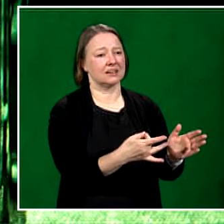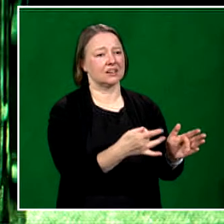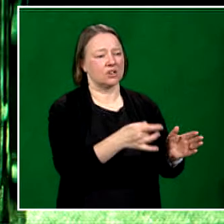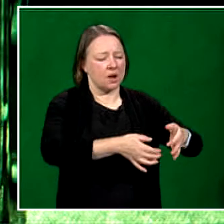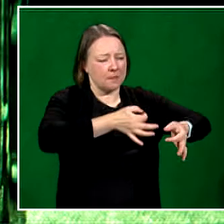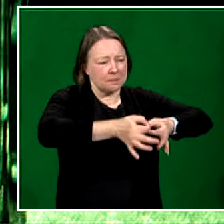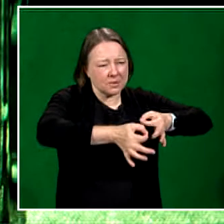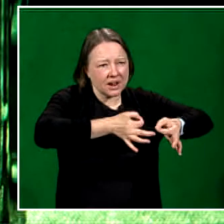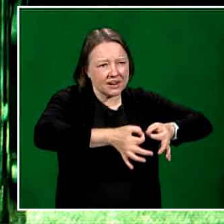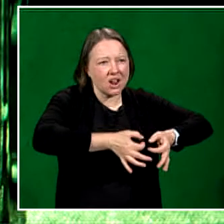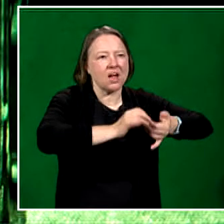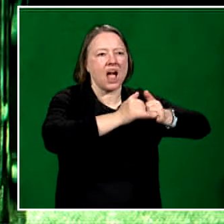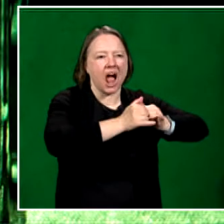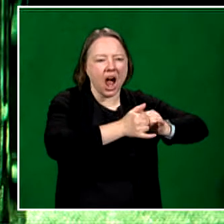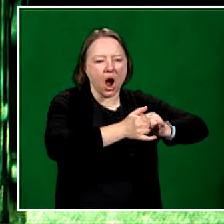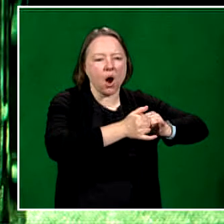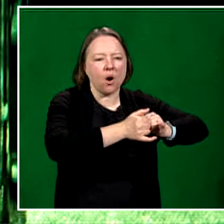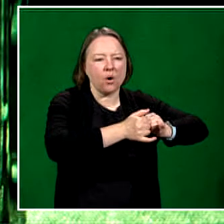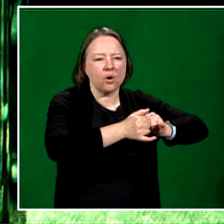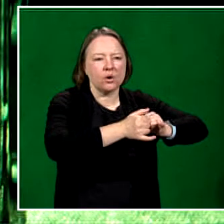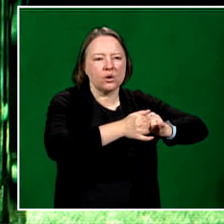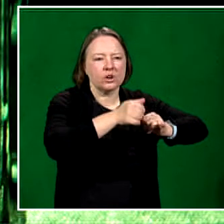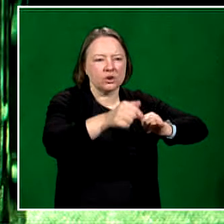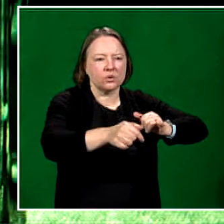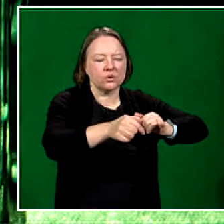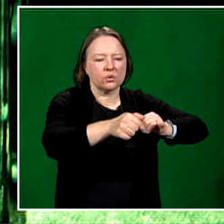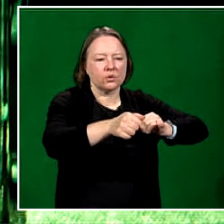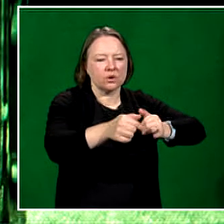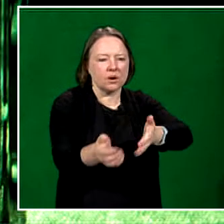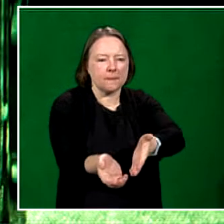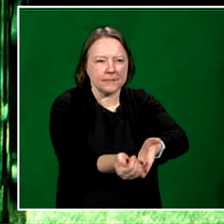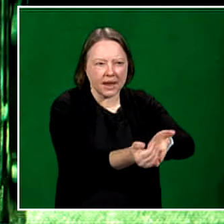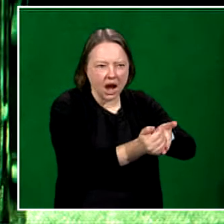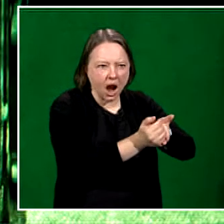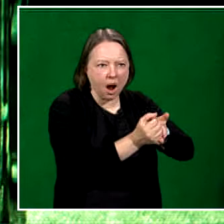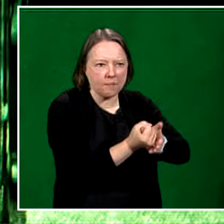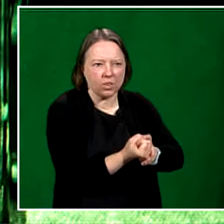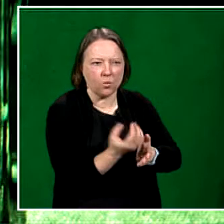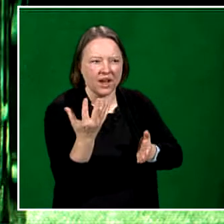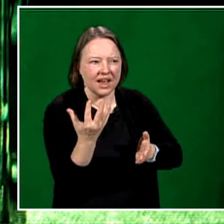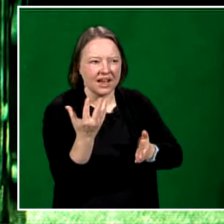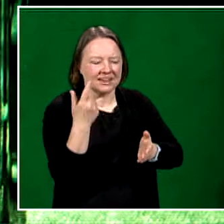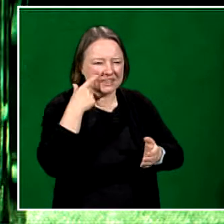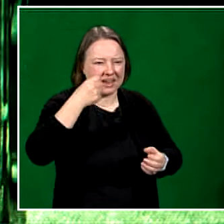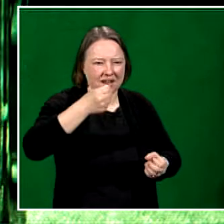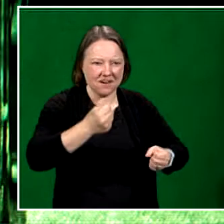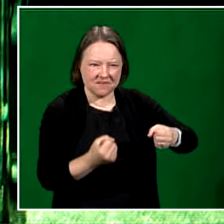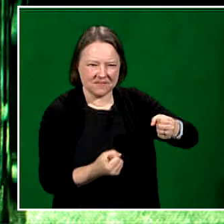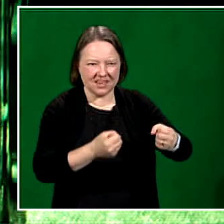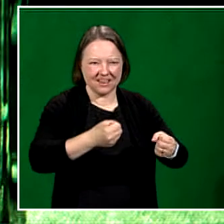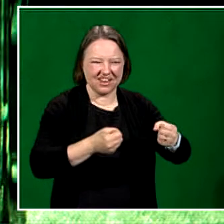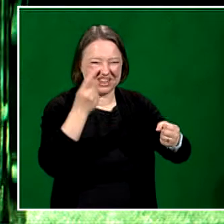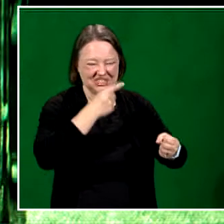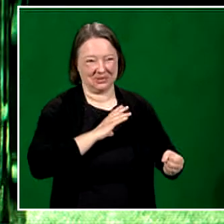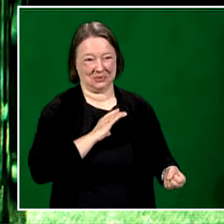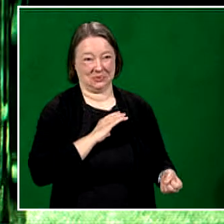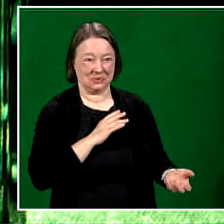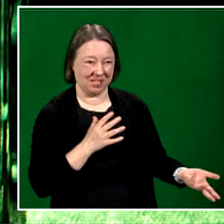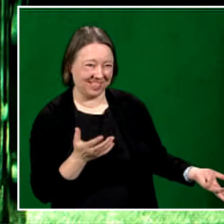of how you were picking up the waste. The vehicles looked pretty cool.